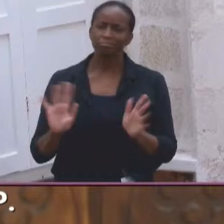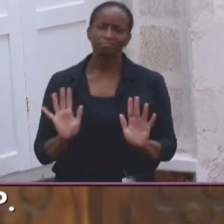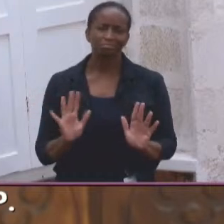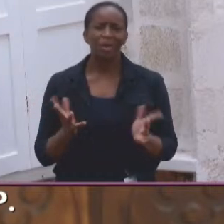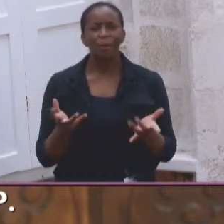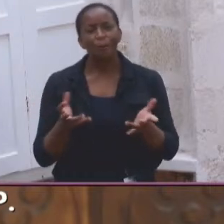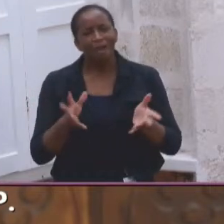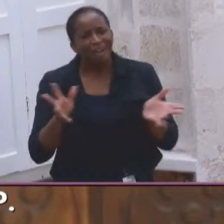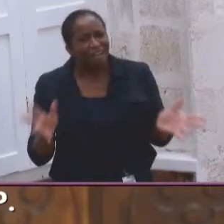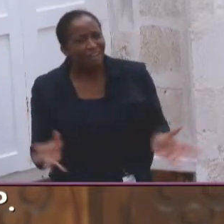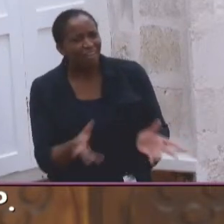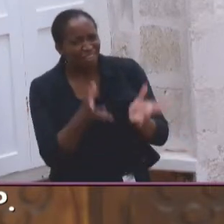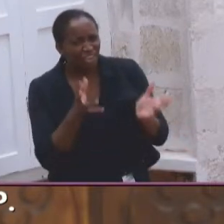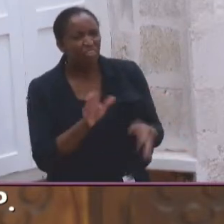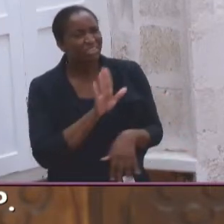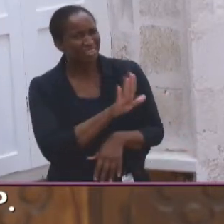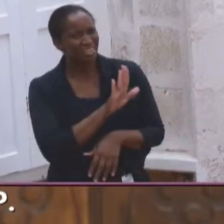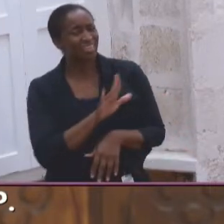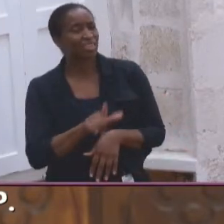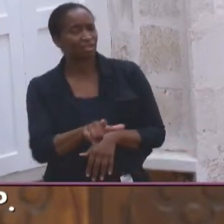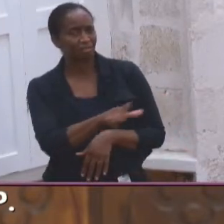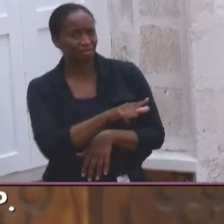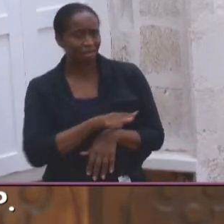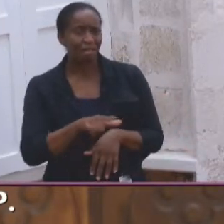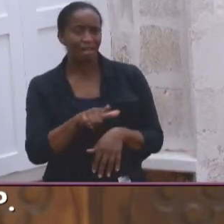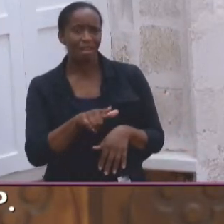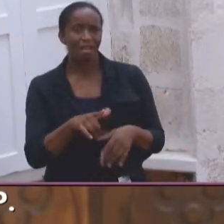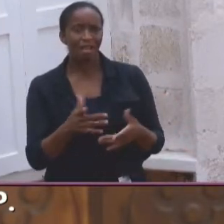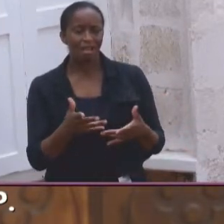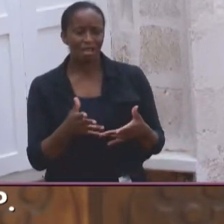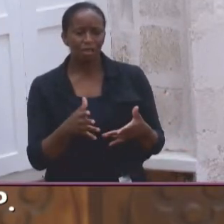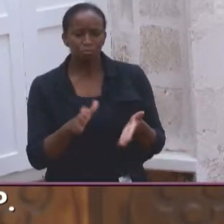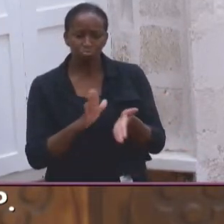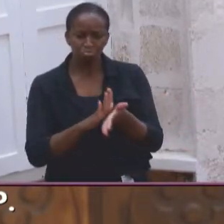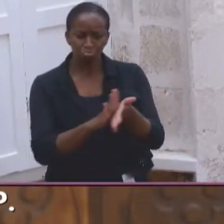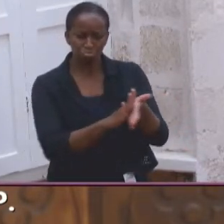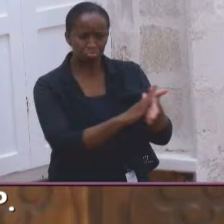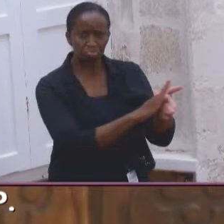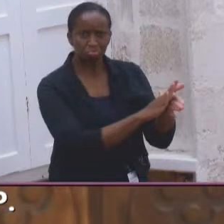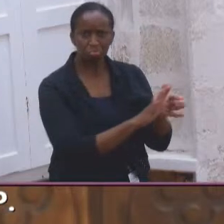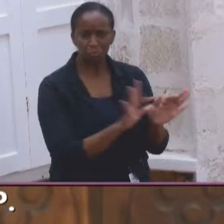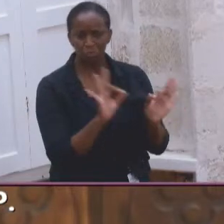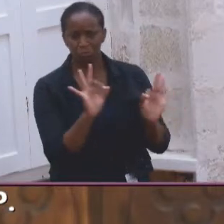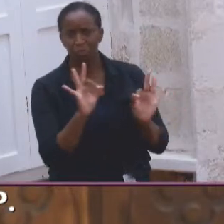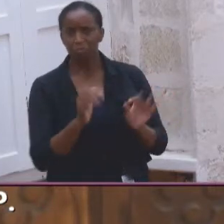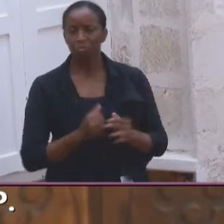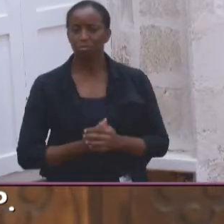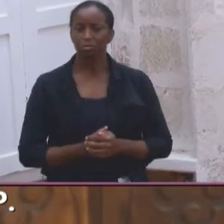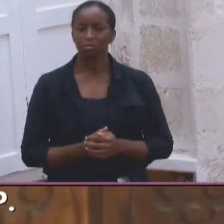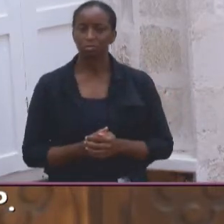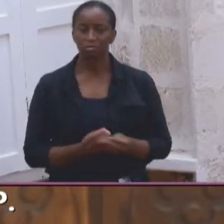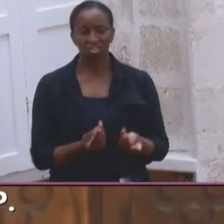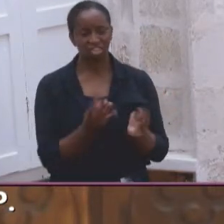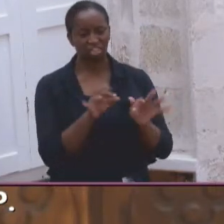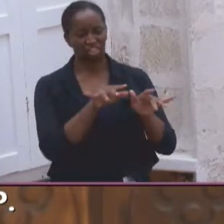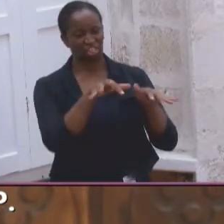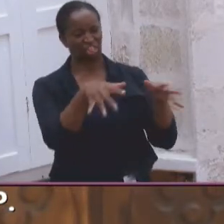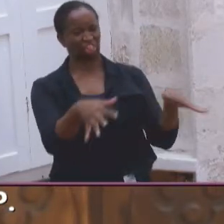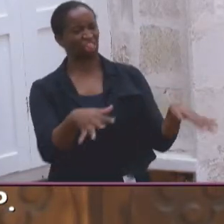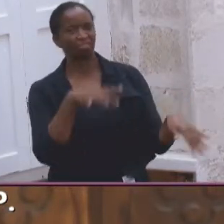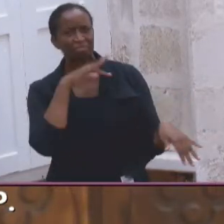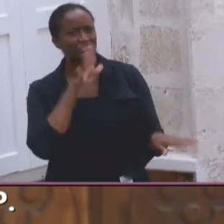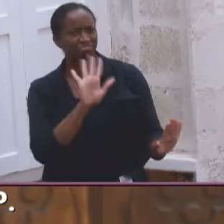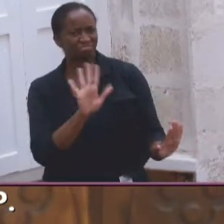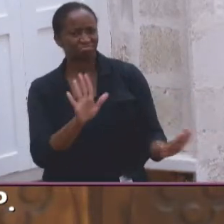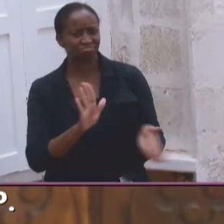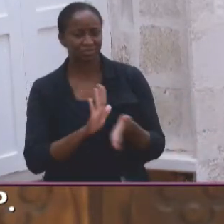them in, I'm not going to say a pristine situation, but as close to pristine as possible, so as to